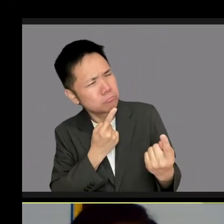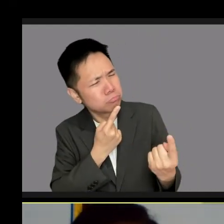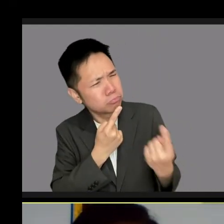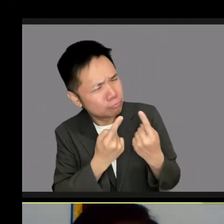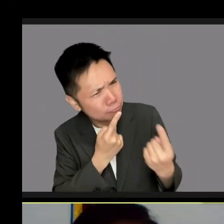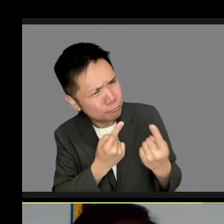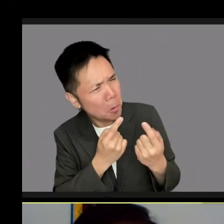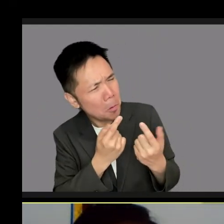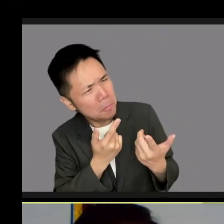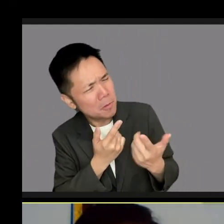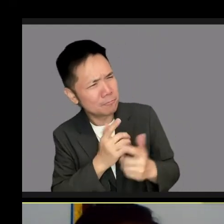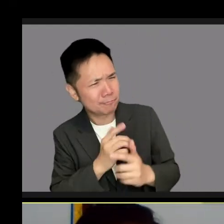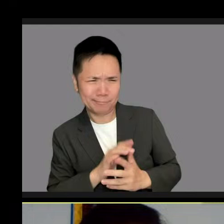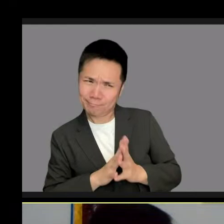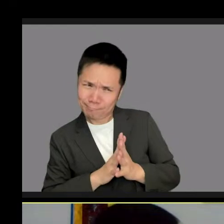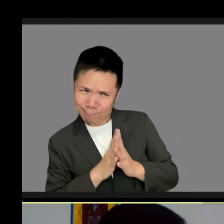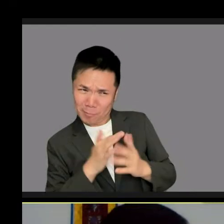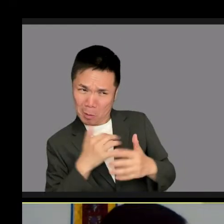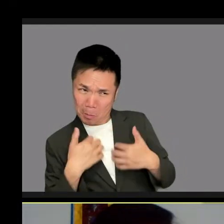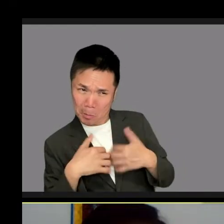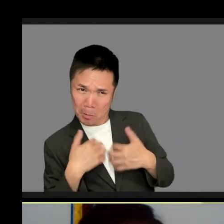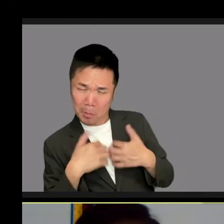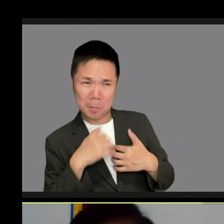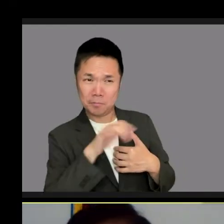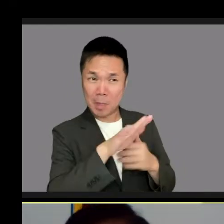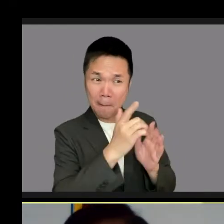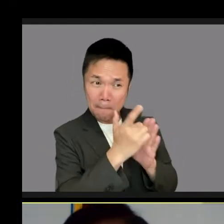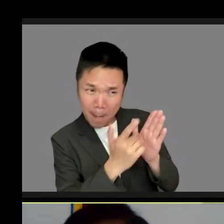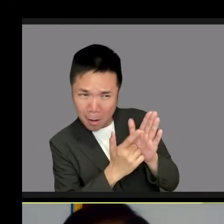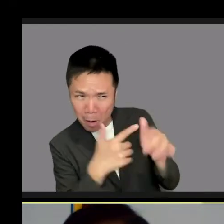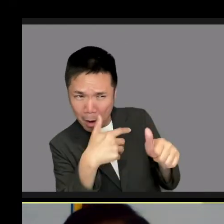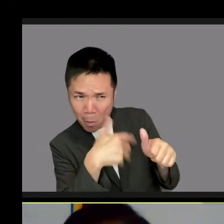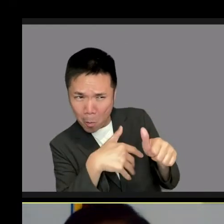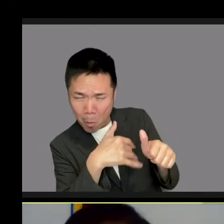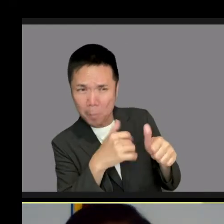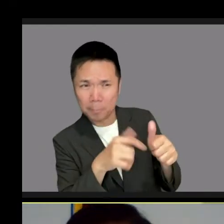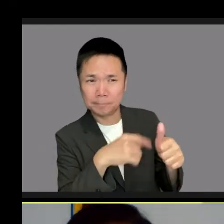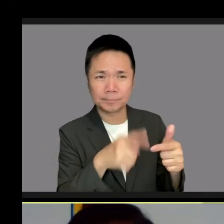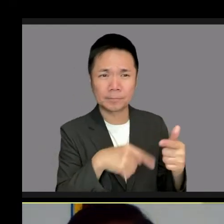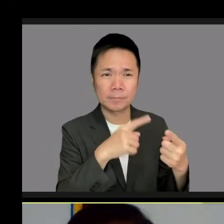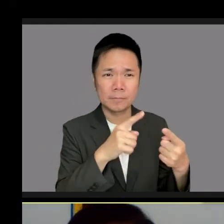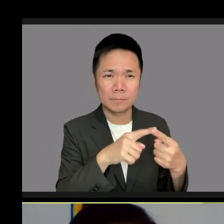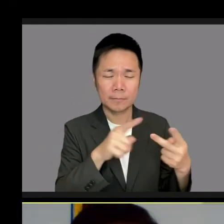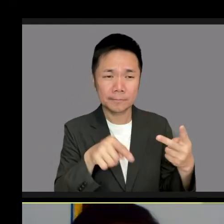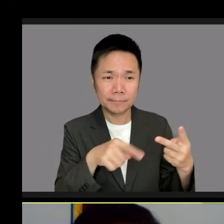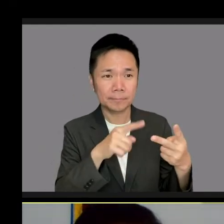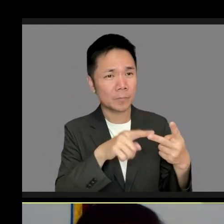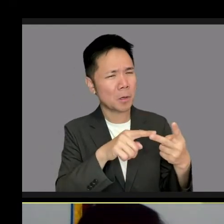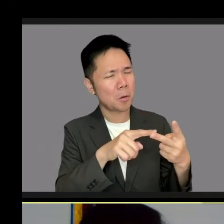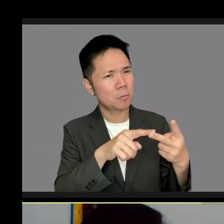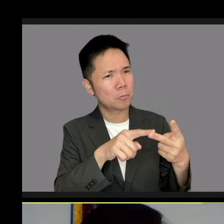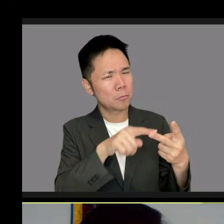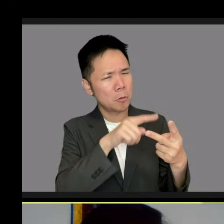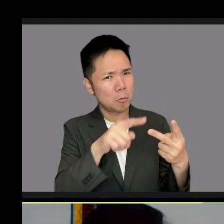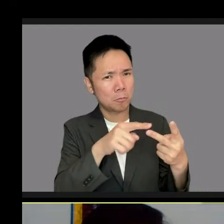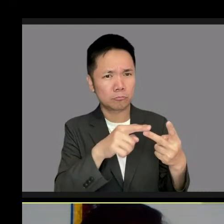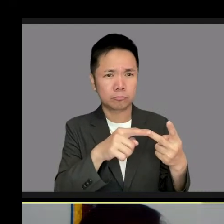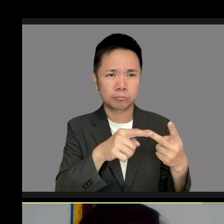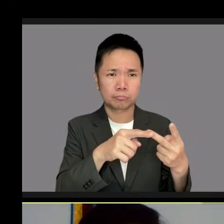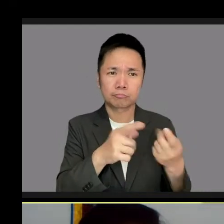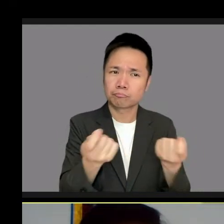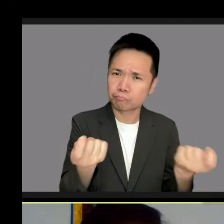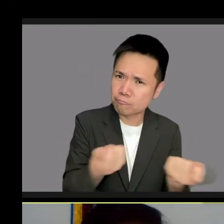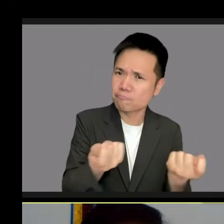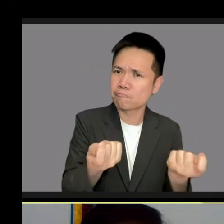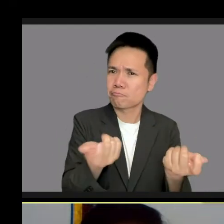a background in law, as well as she is a motivated coder. So she